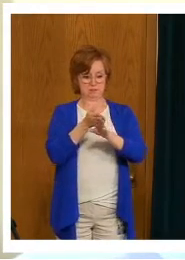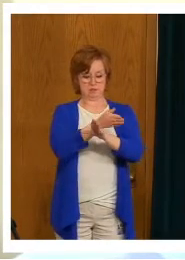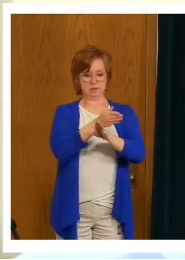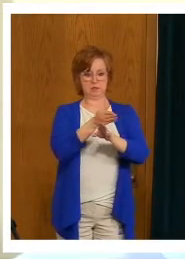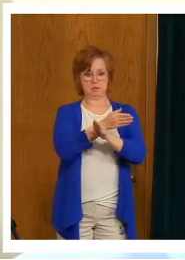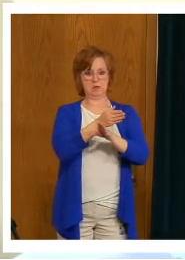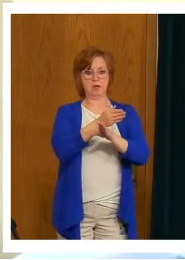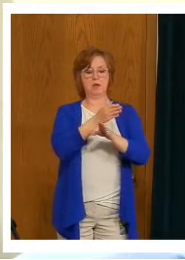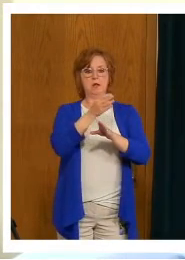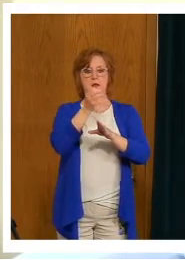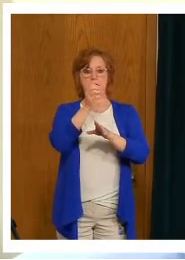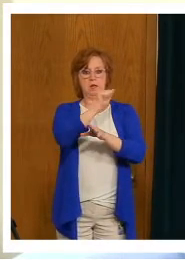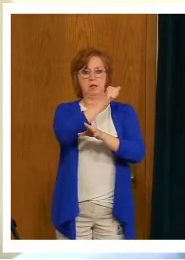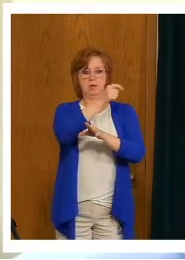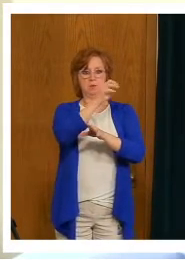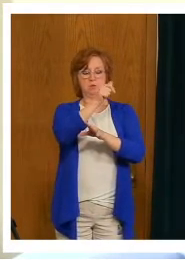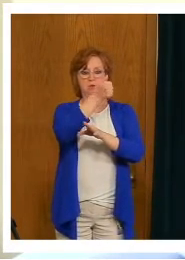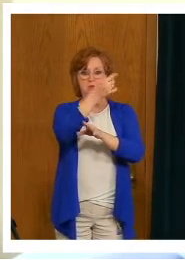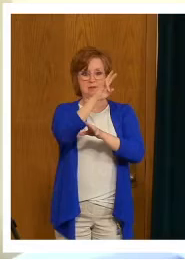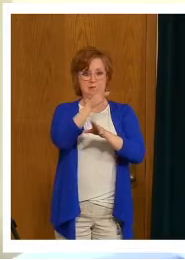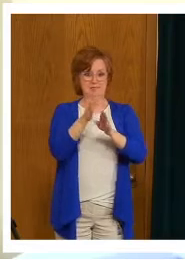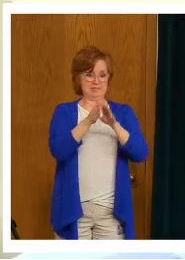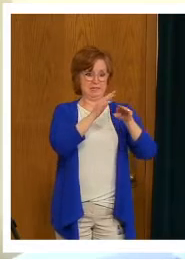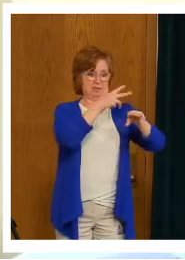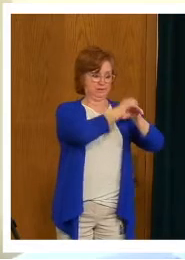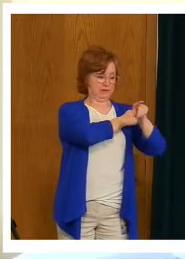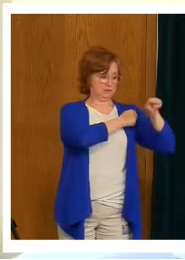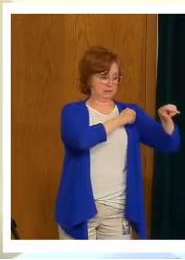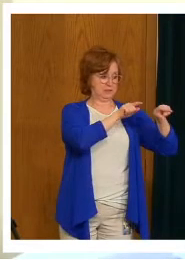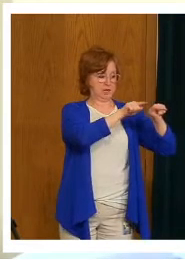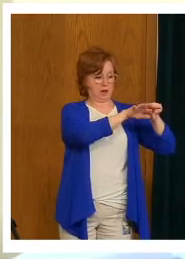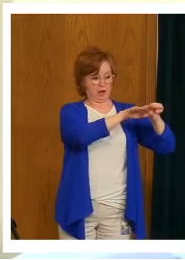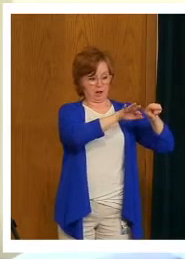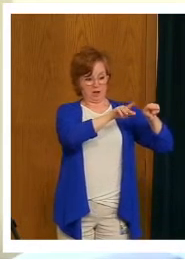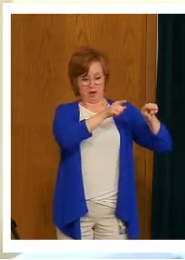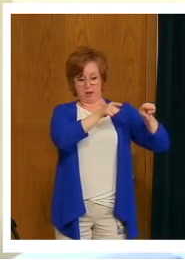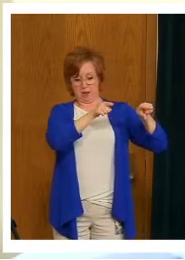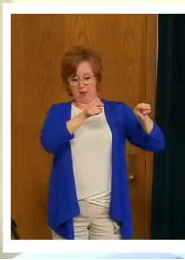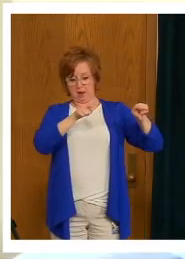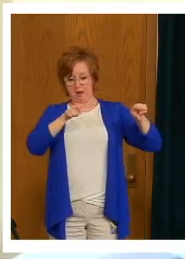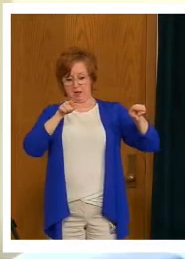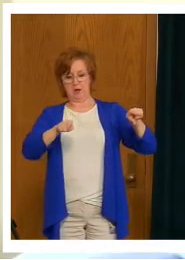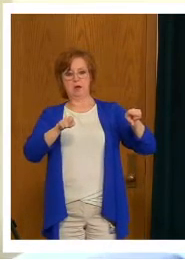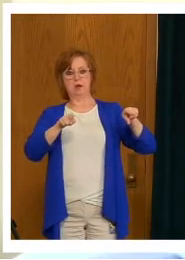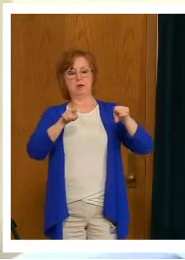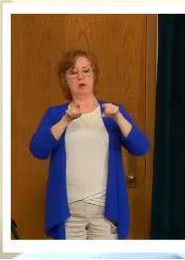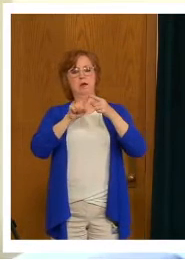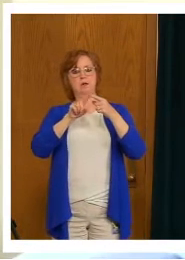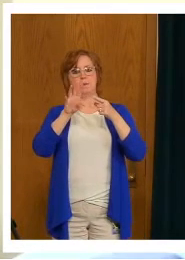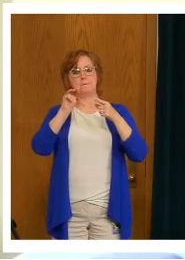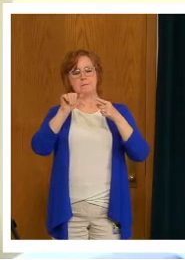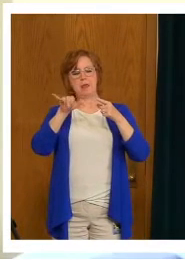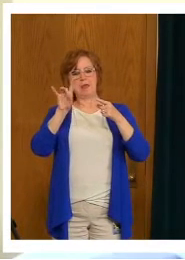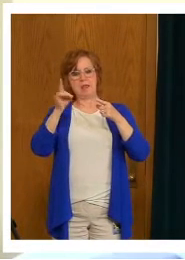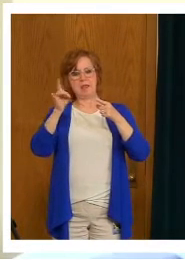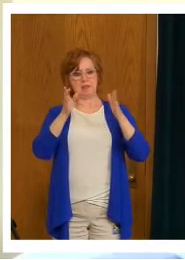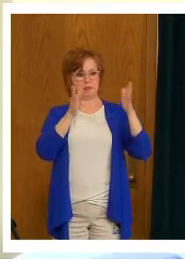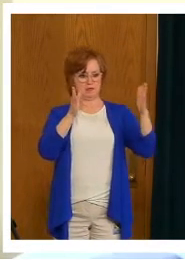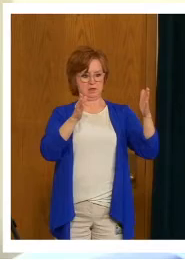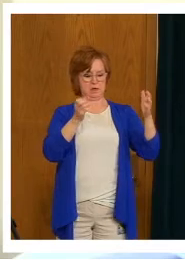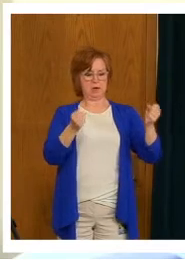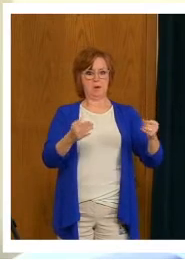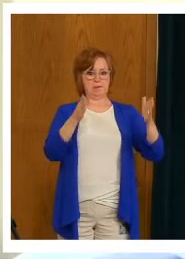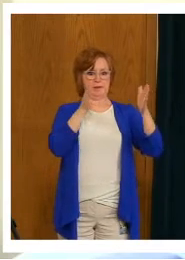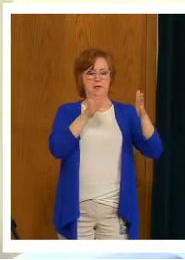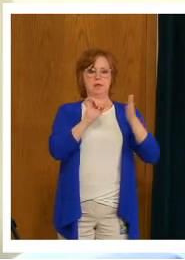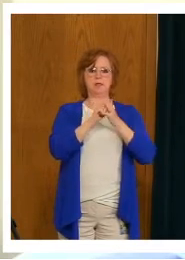doses up to April 17th, and then how many cases till May 8th, 3 weeks and later. And so the